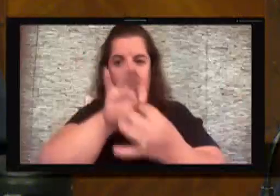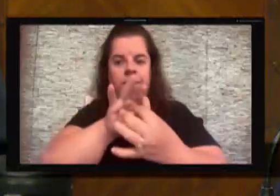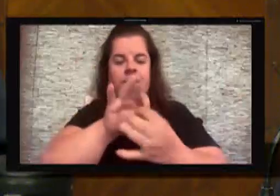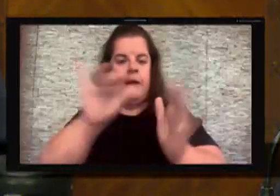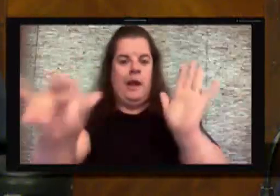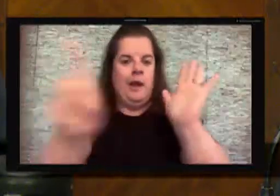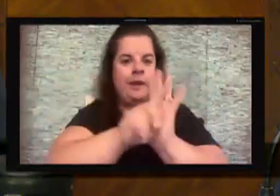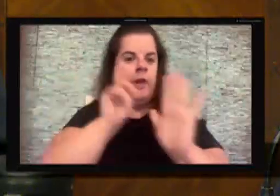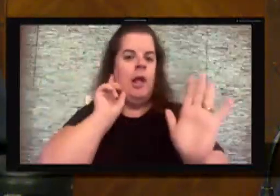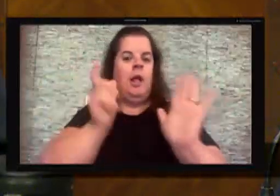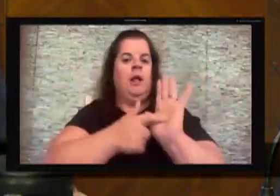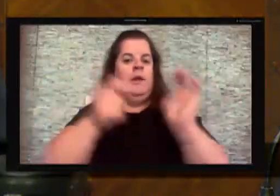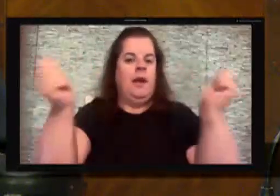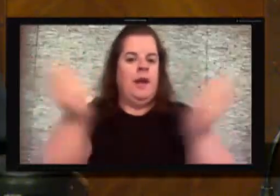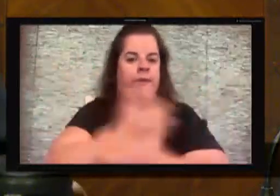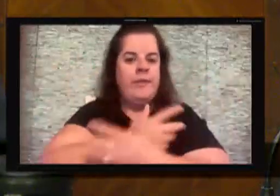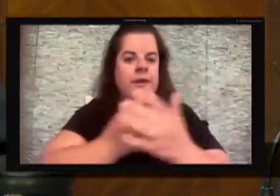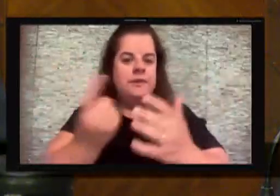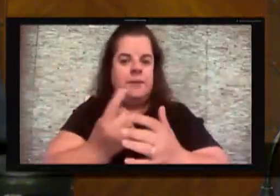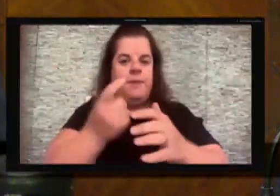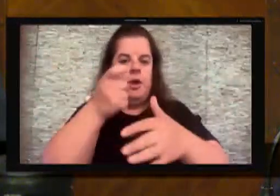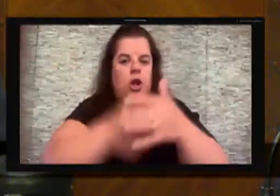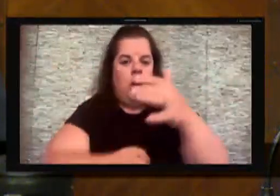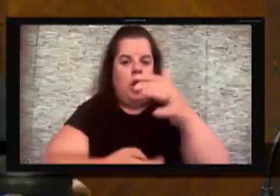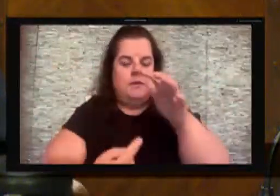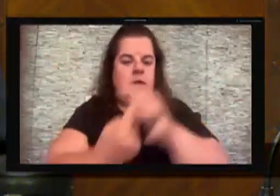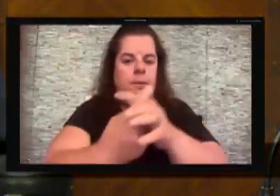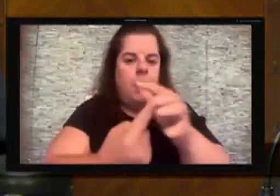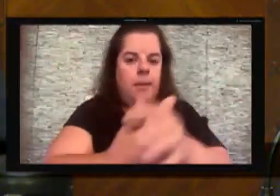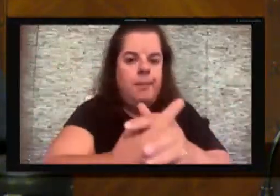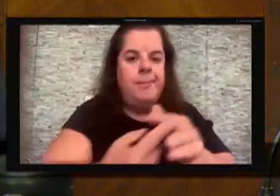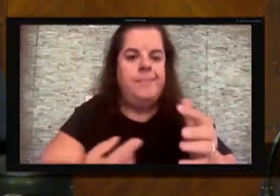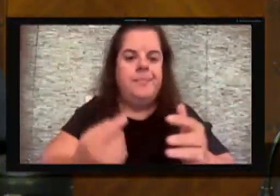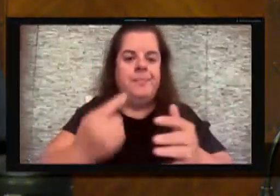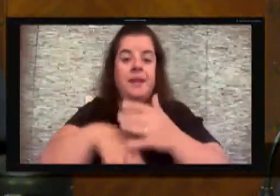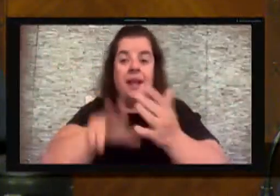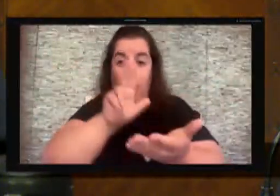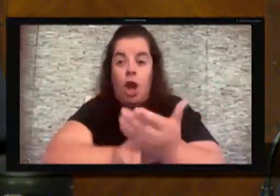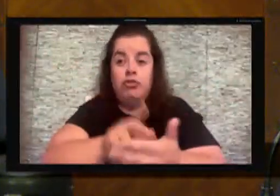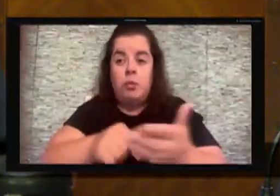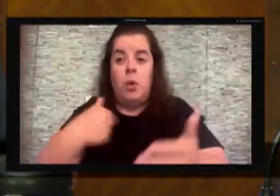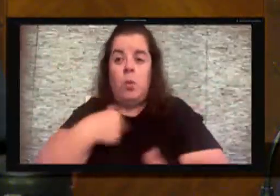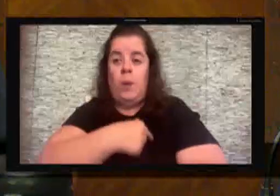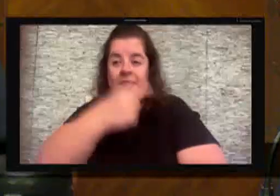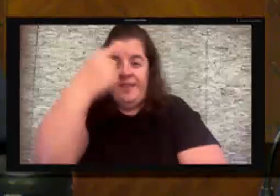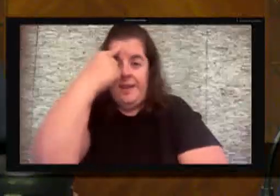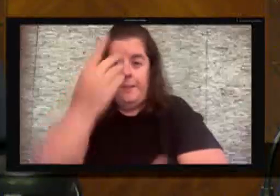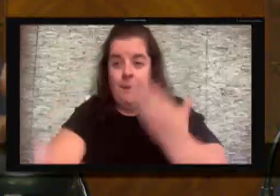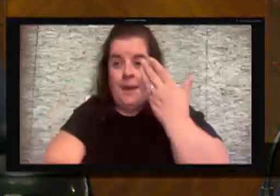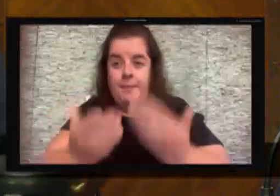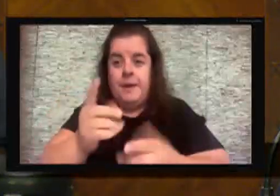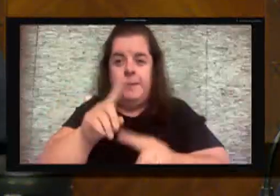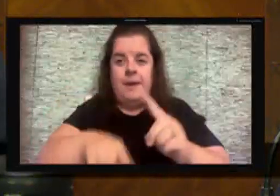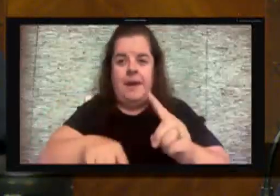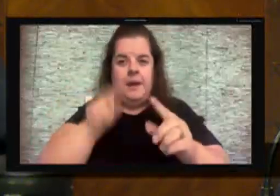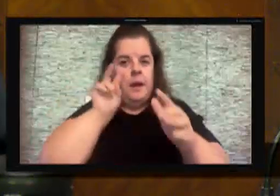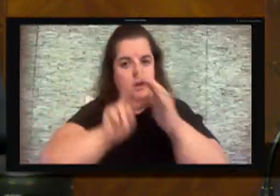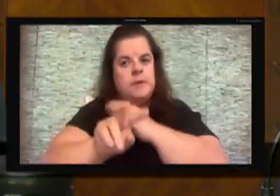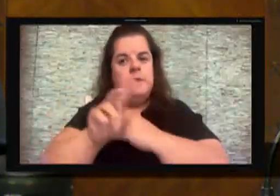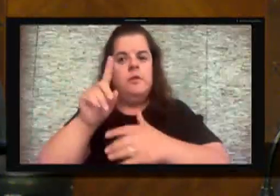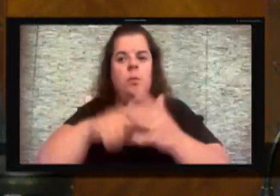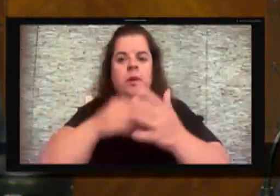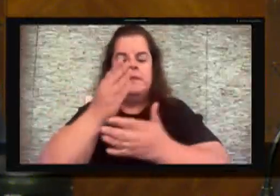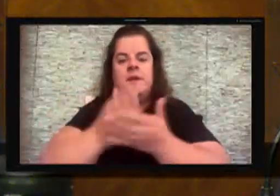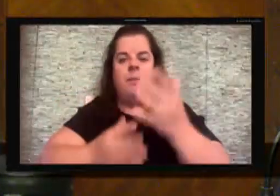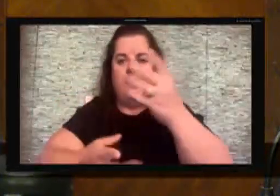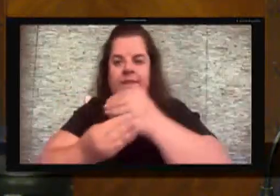what something's going to cost. We put in the contract where we think it may be, but we can't always anticipate what some of the other additions are.